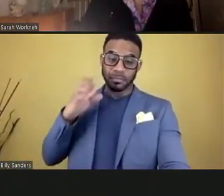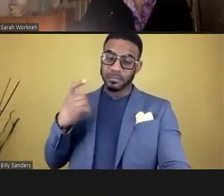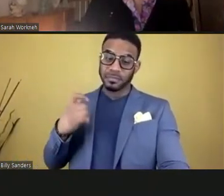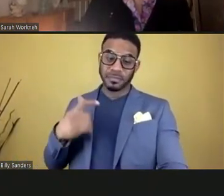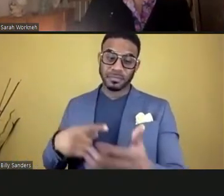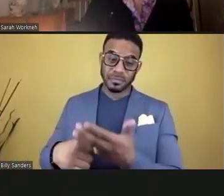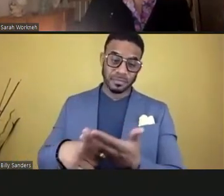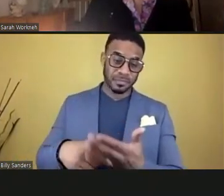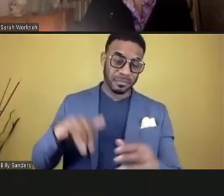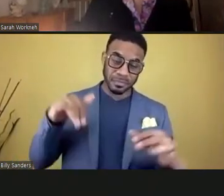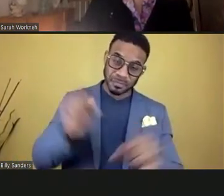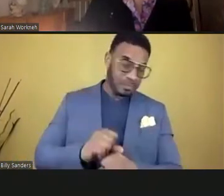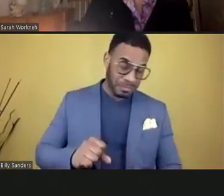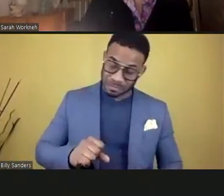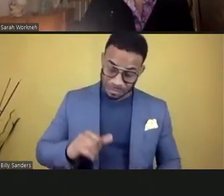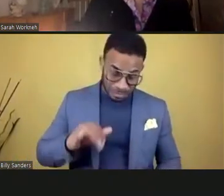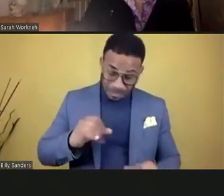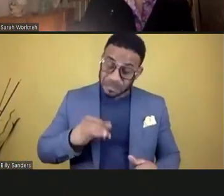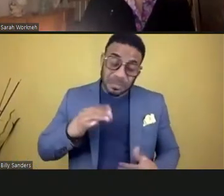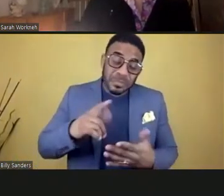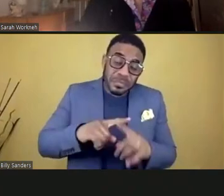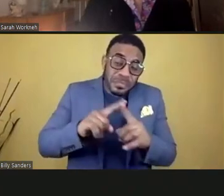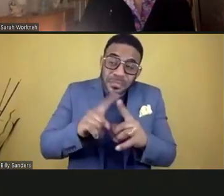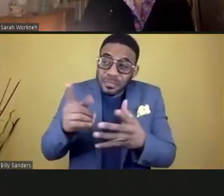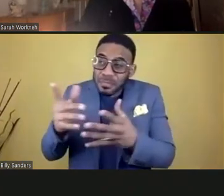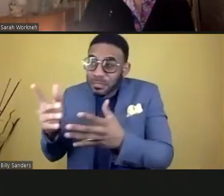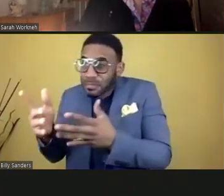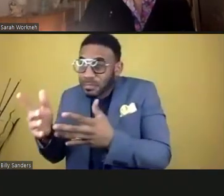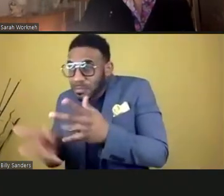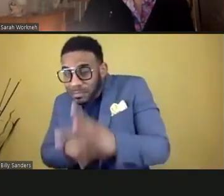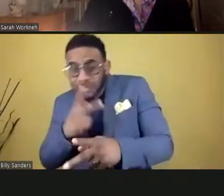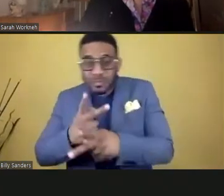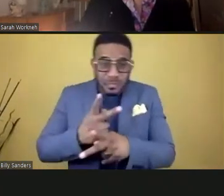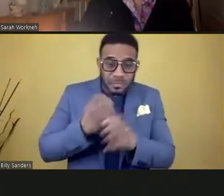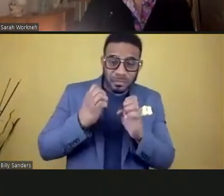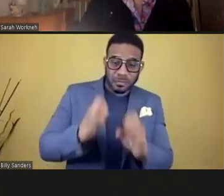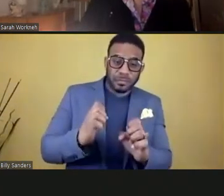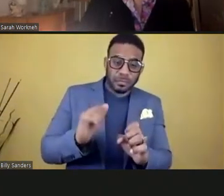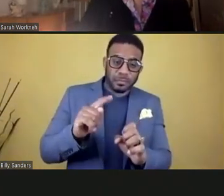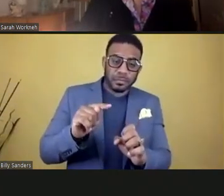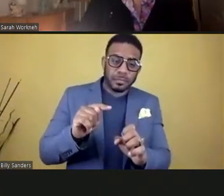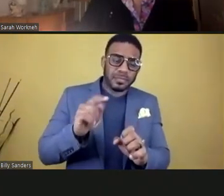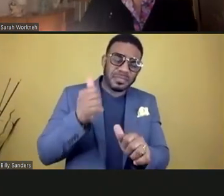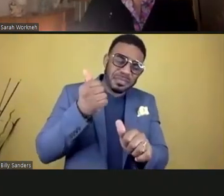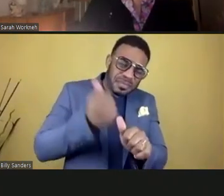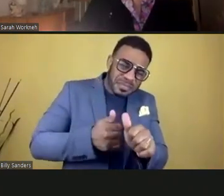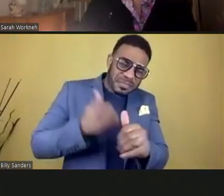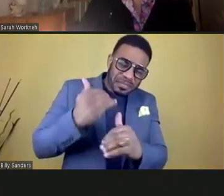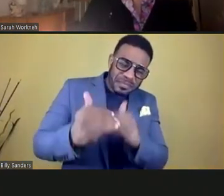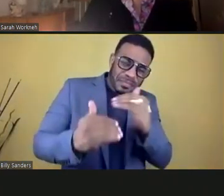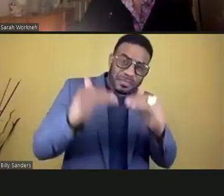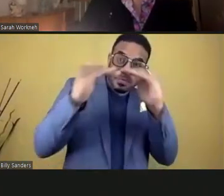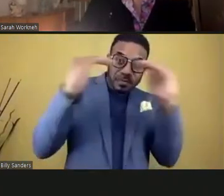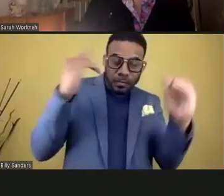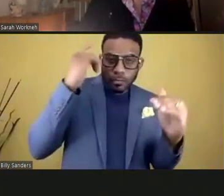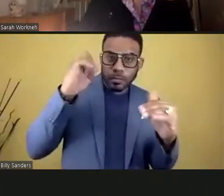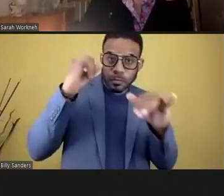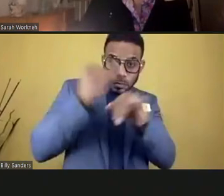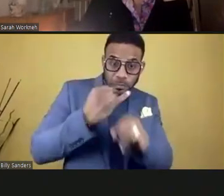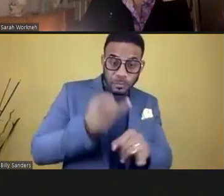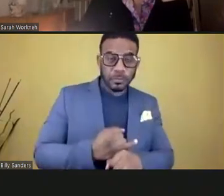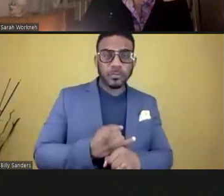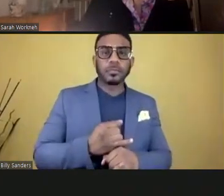at Masmoca right now, or, you know, different types of efforts at every single level of the